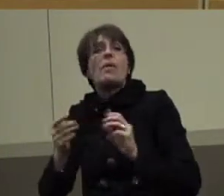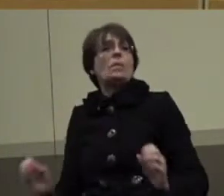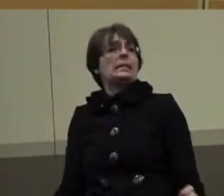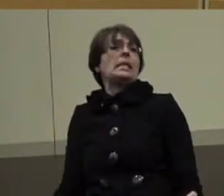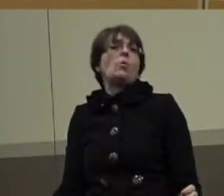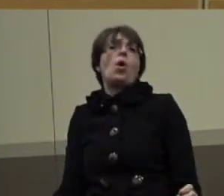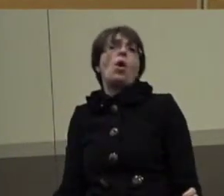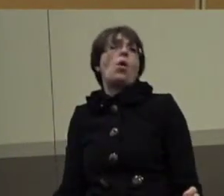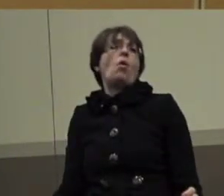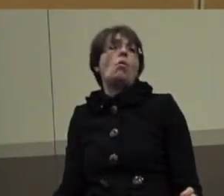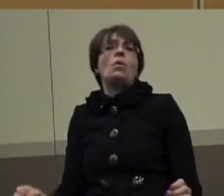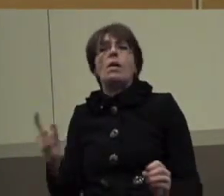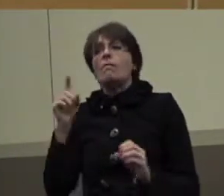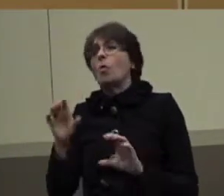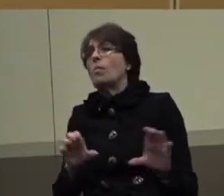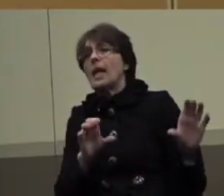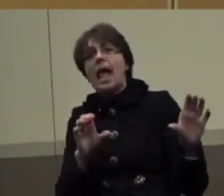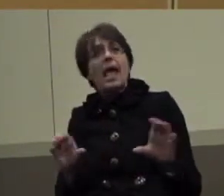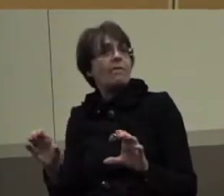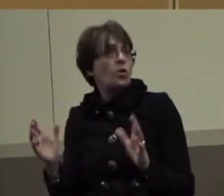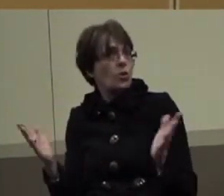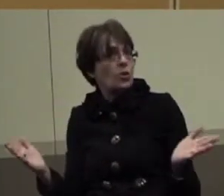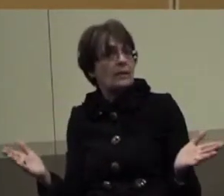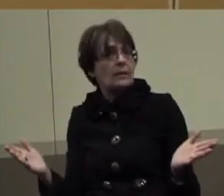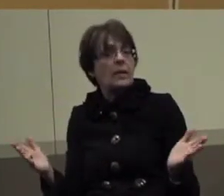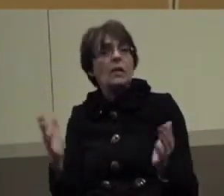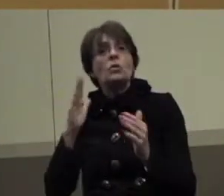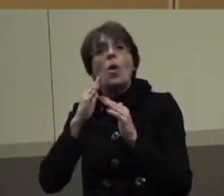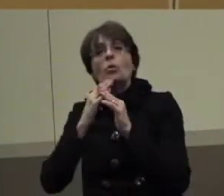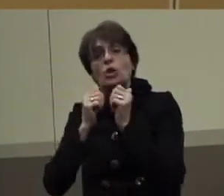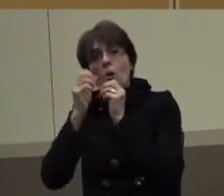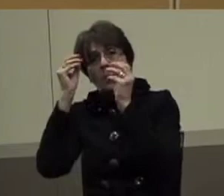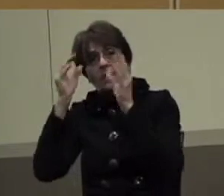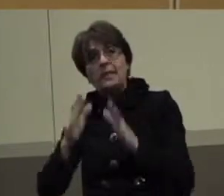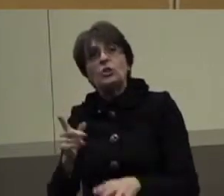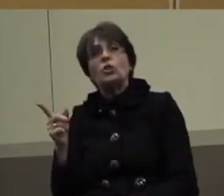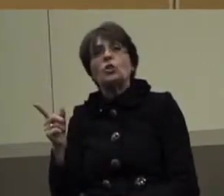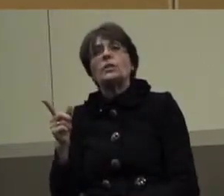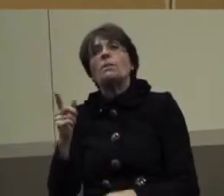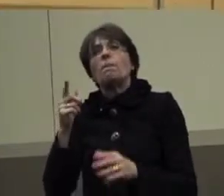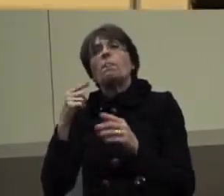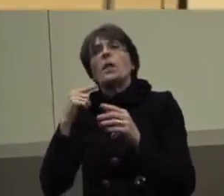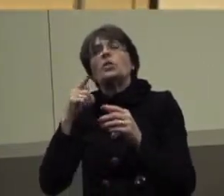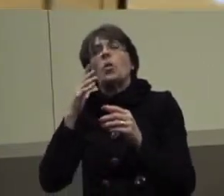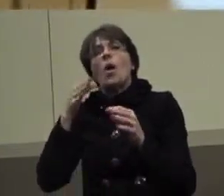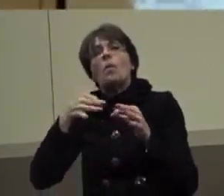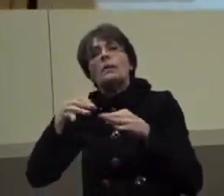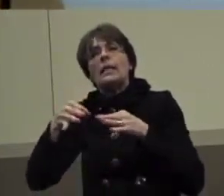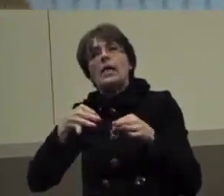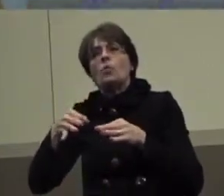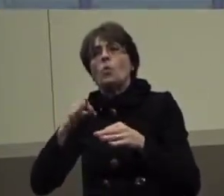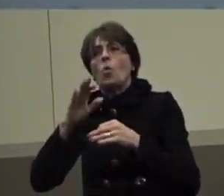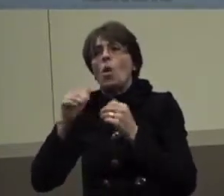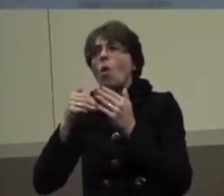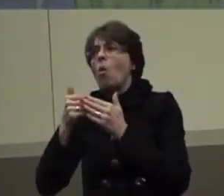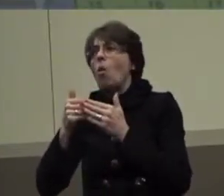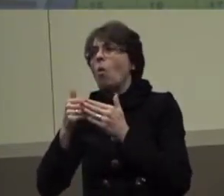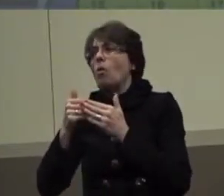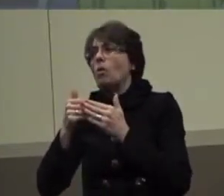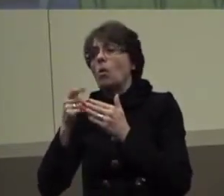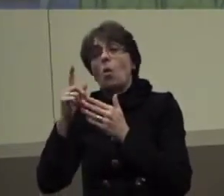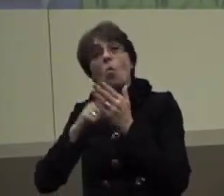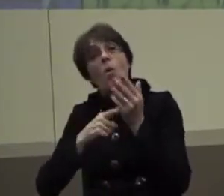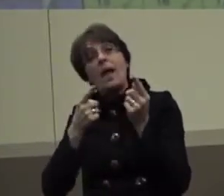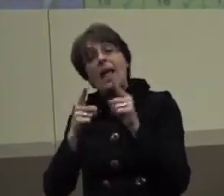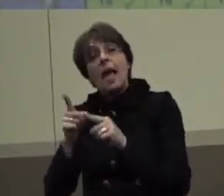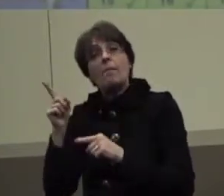for behaviors. So I'll share that with teachers. So let me take you through a whole, what happens